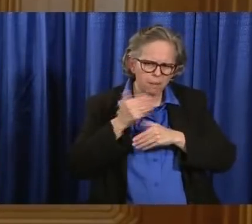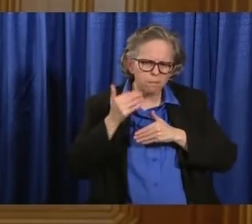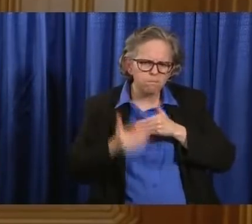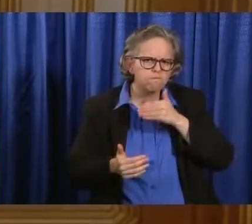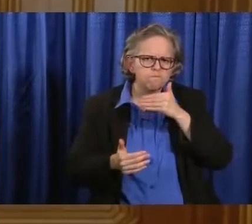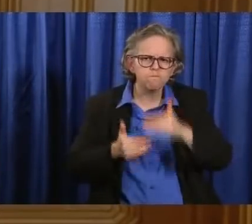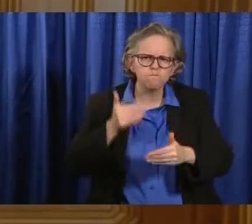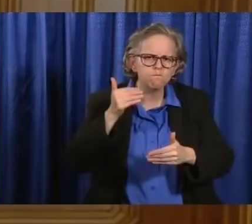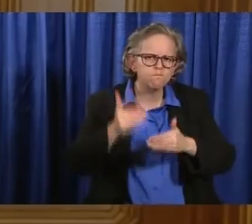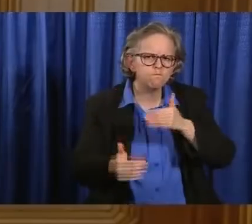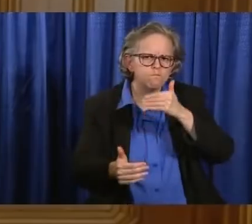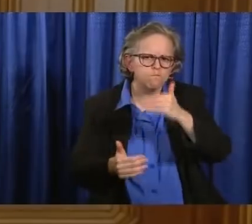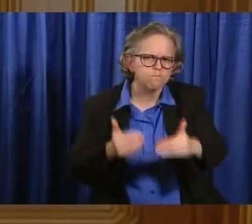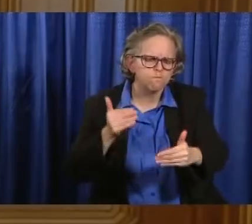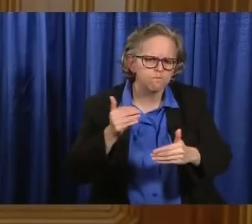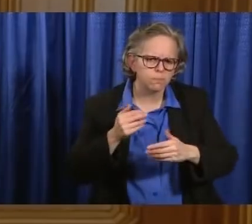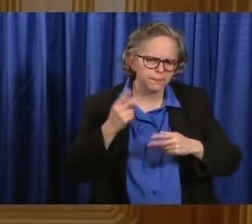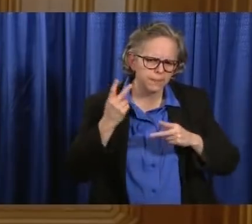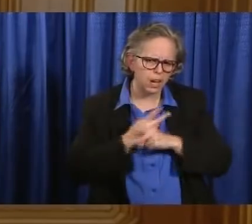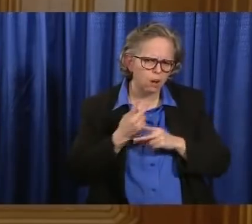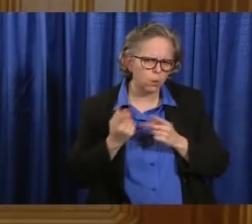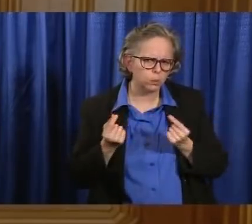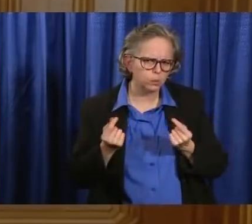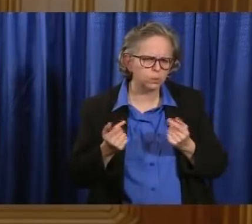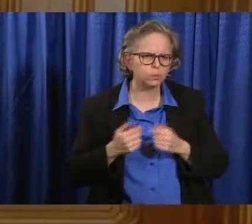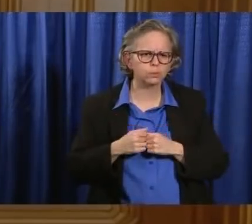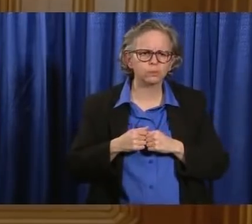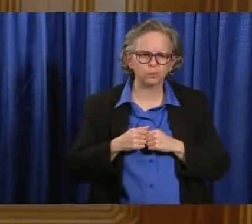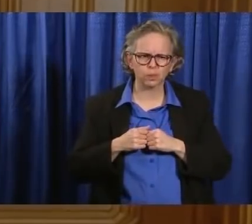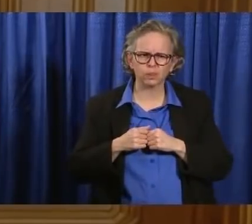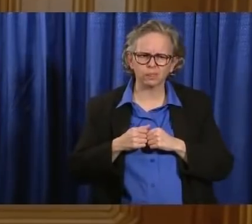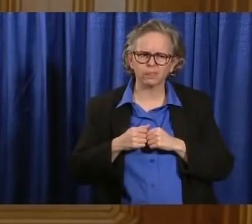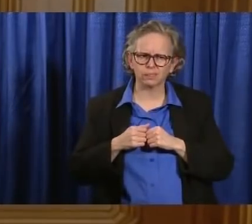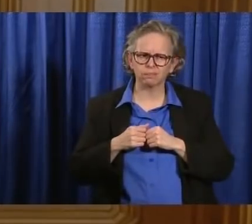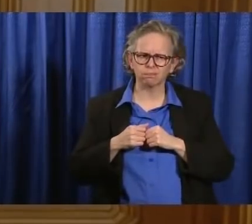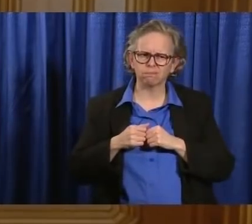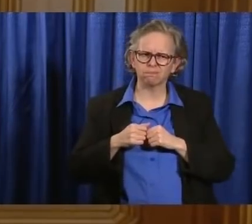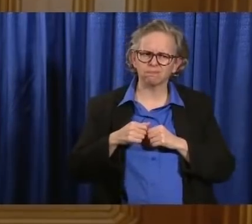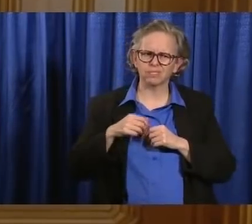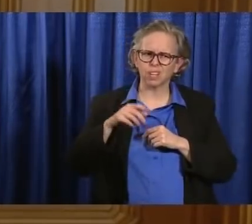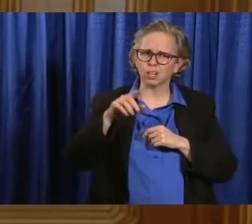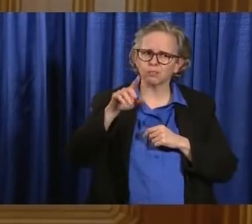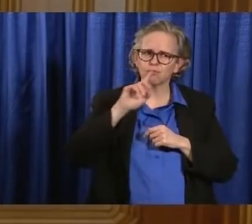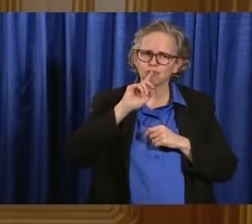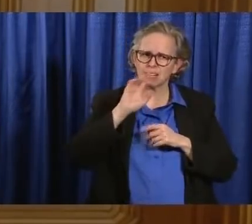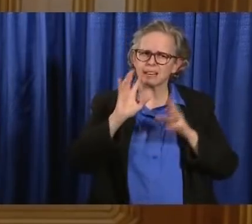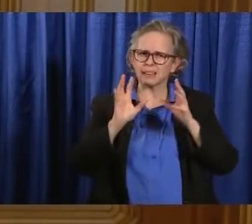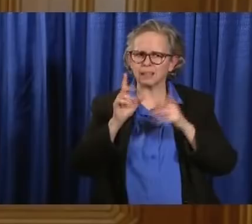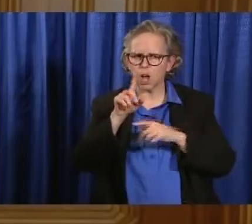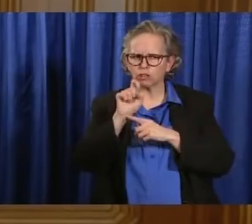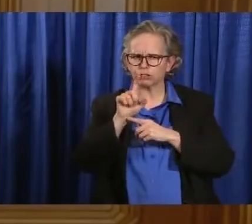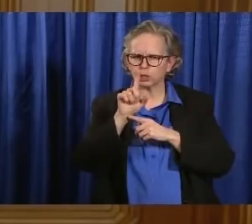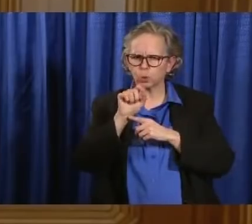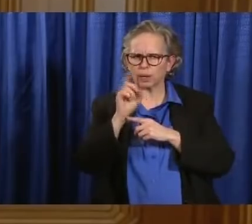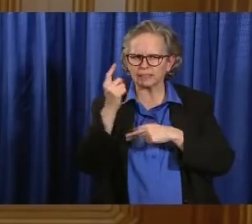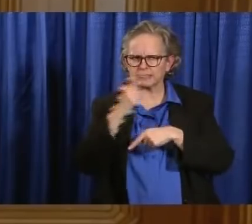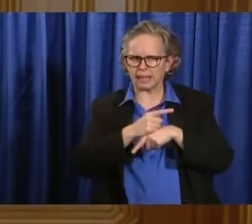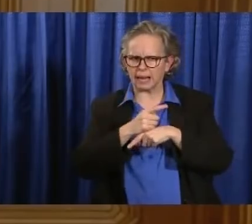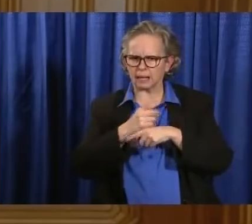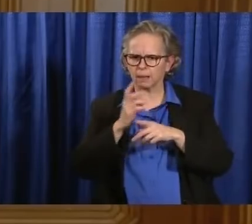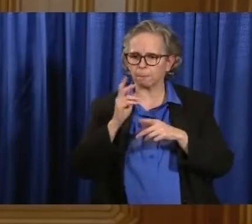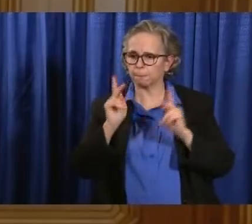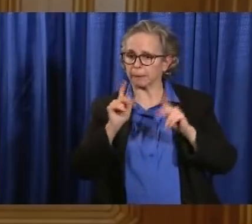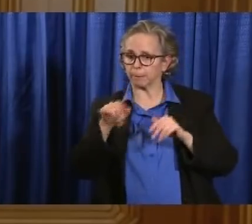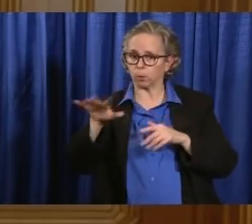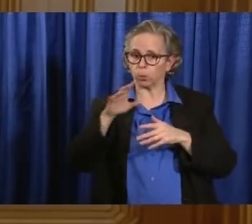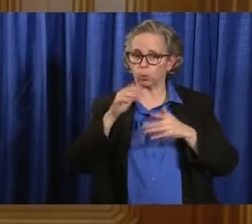I don't know what I said, but it's 120 days of release, those individuals. And that one group, the other group